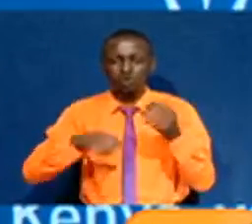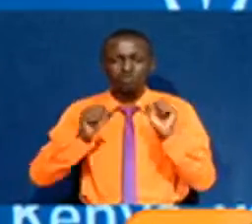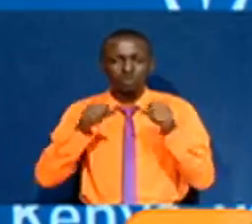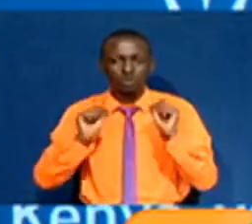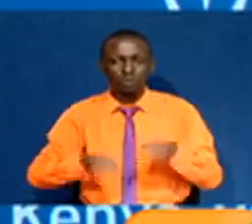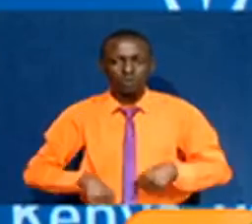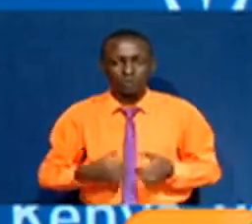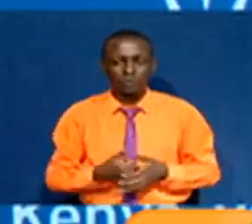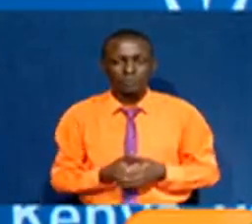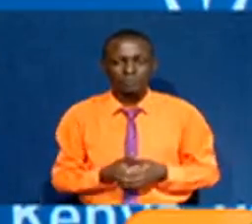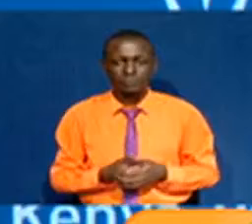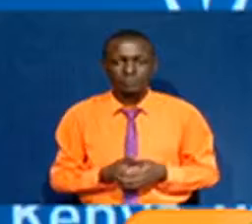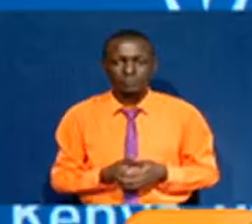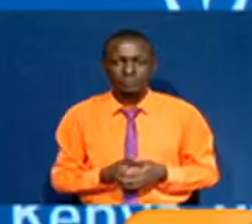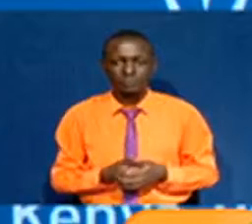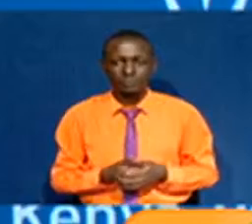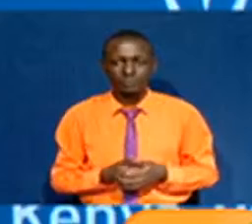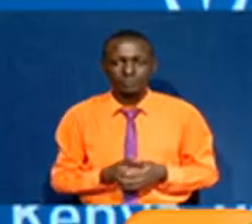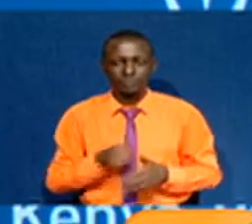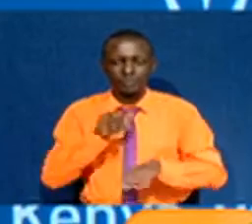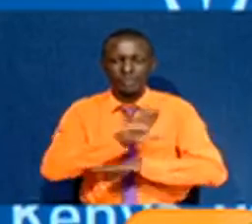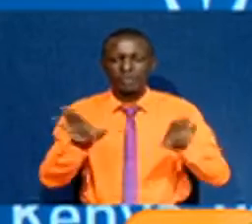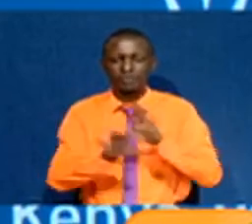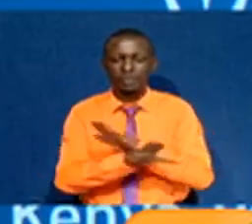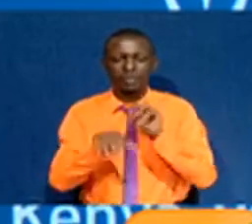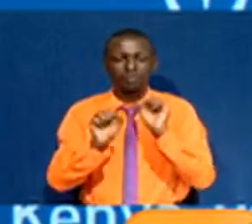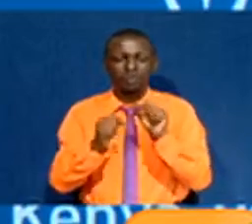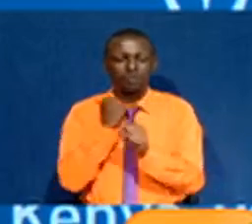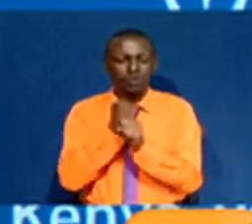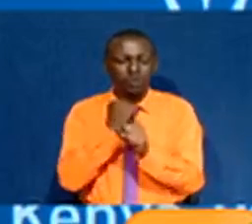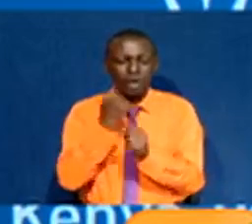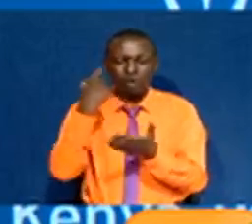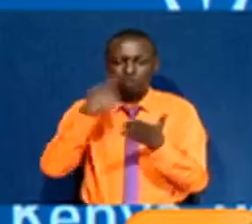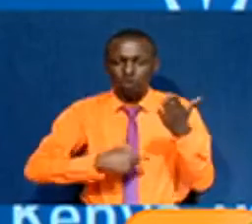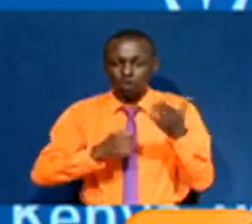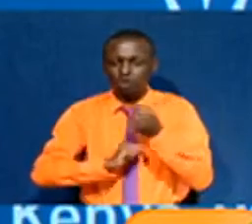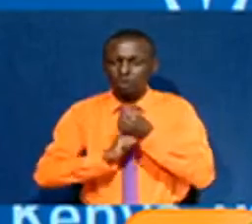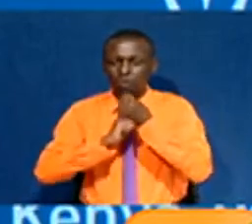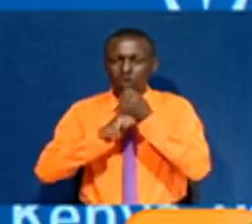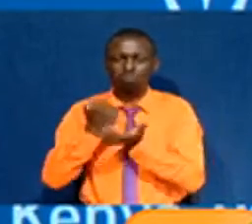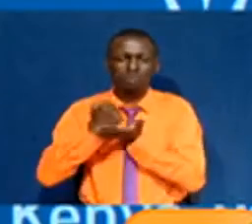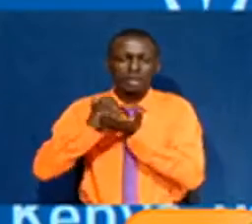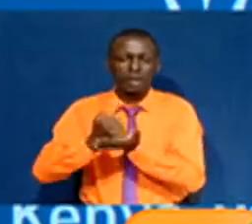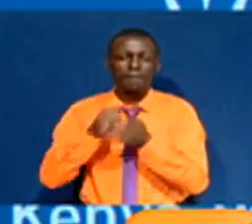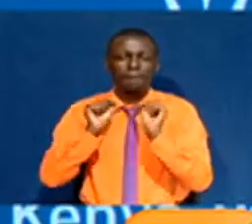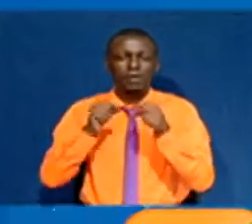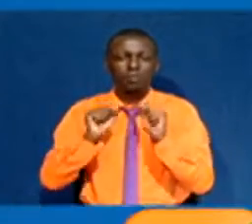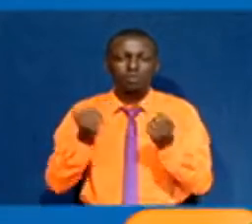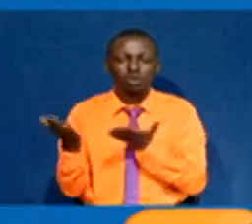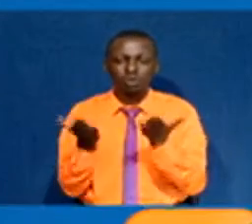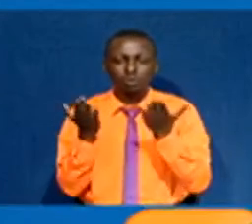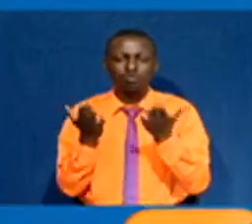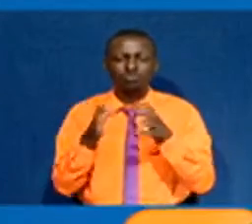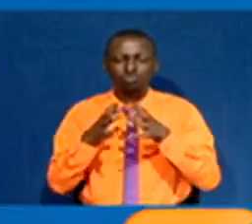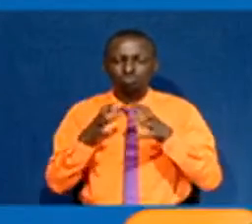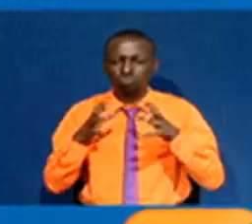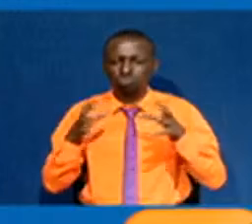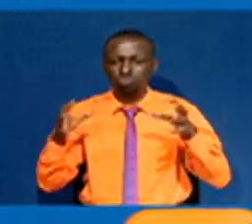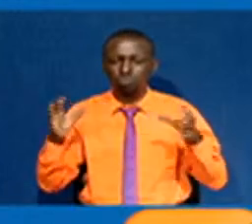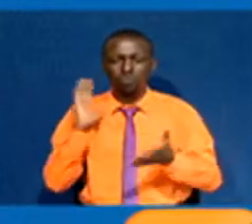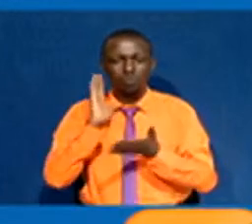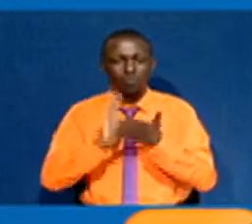the meter, that's our responsibility. Right. But everything that they can do up to the meter, that further helps enhance how quickly we can grow. You can imagine